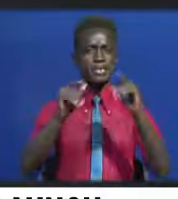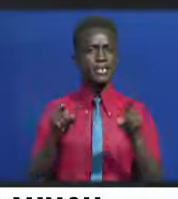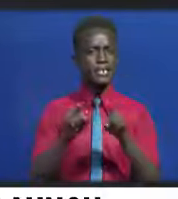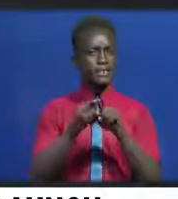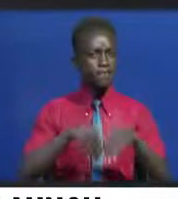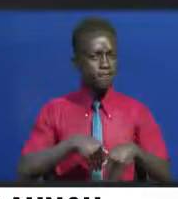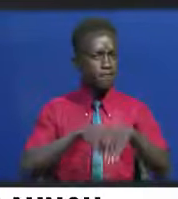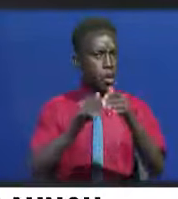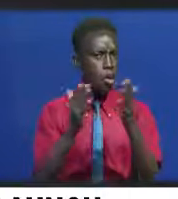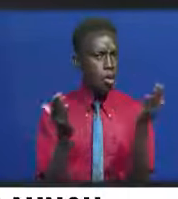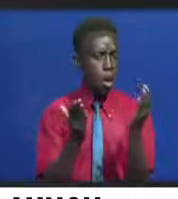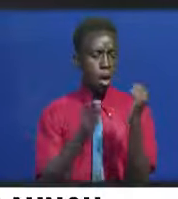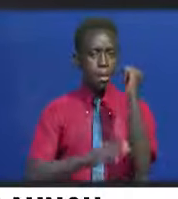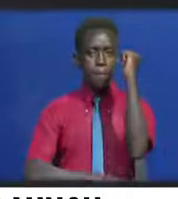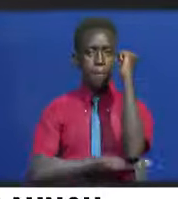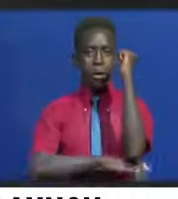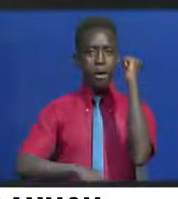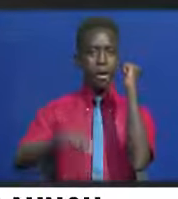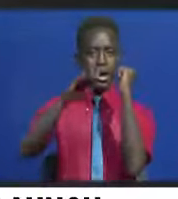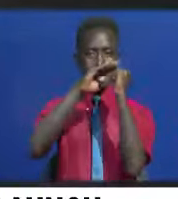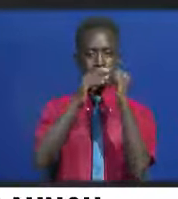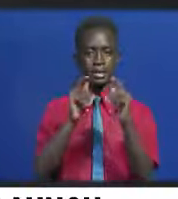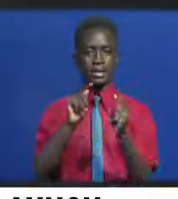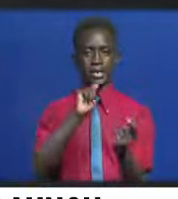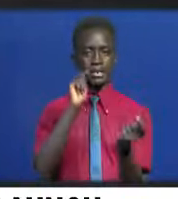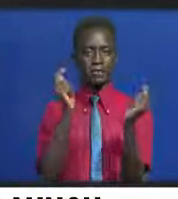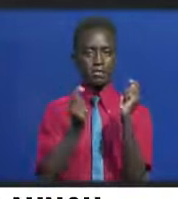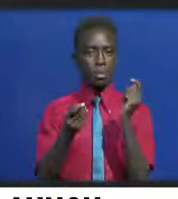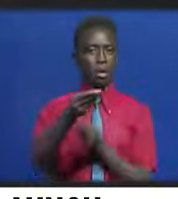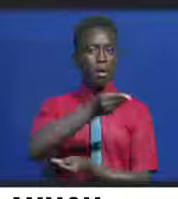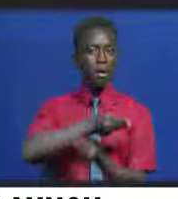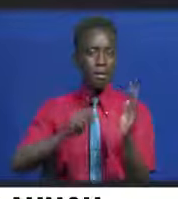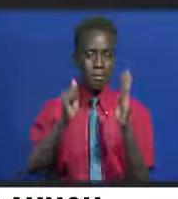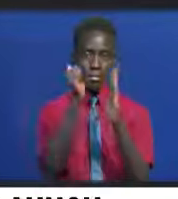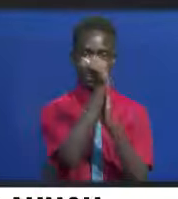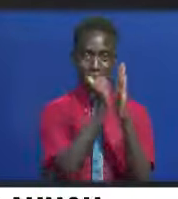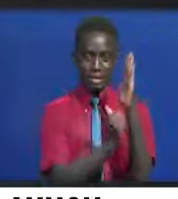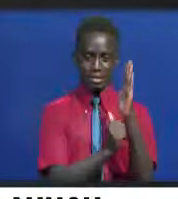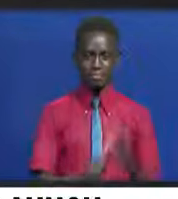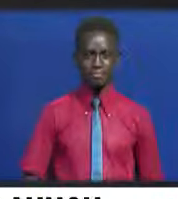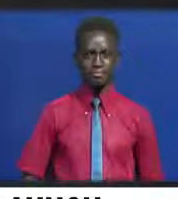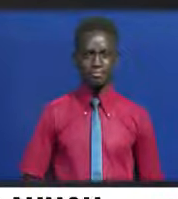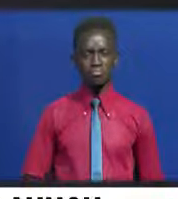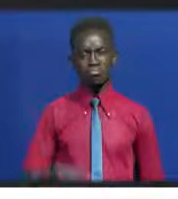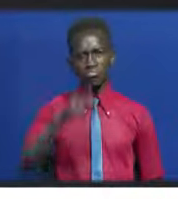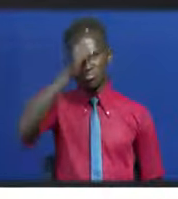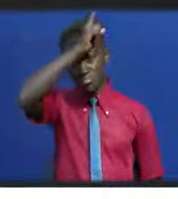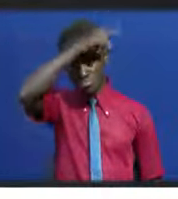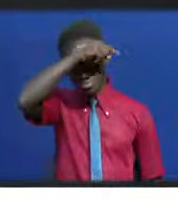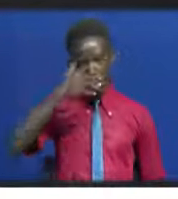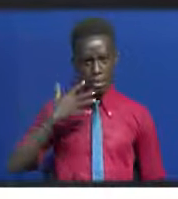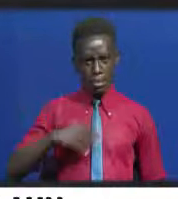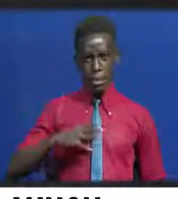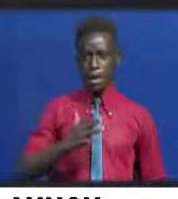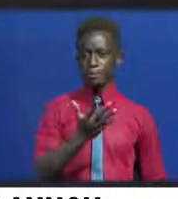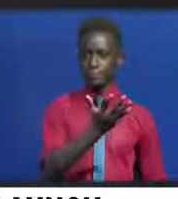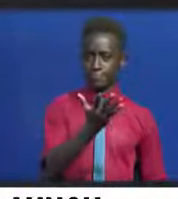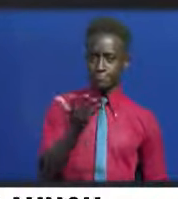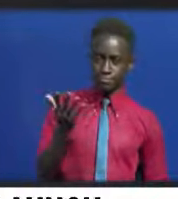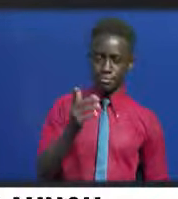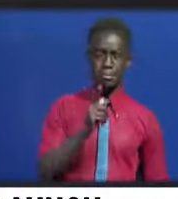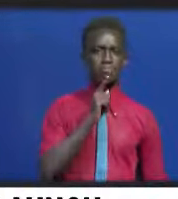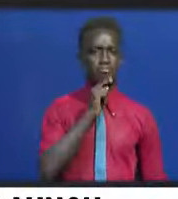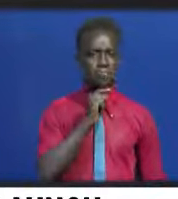economic transformation agenda. Graduates, ladies and gentlemen, out of the